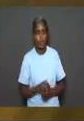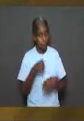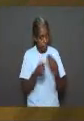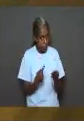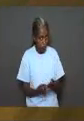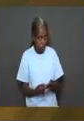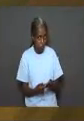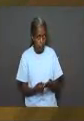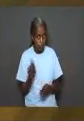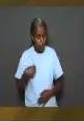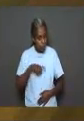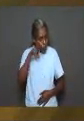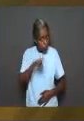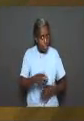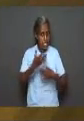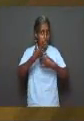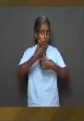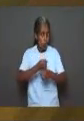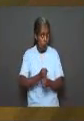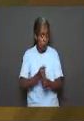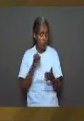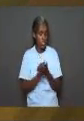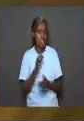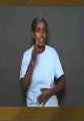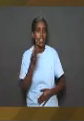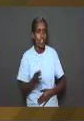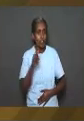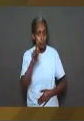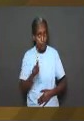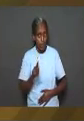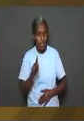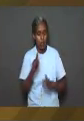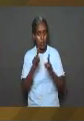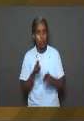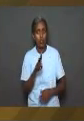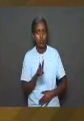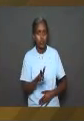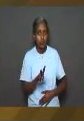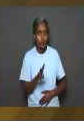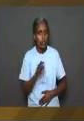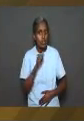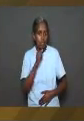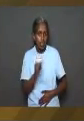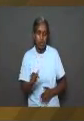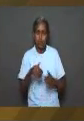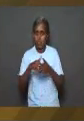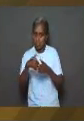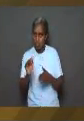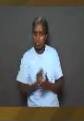Therefore, we must conclude that f prime of 2 does not